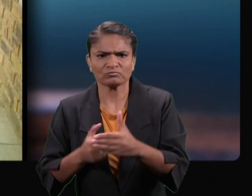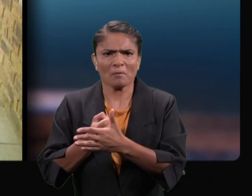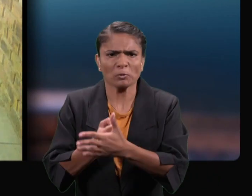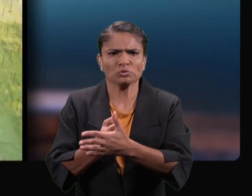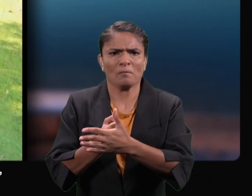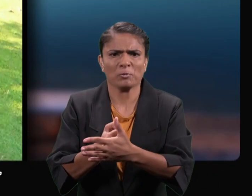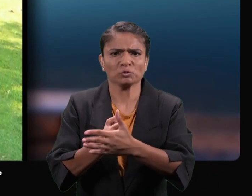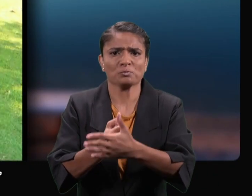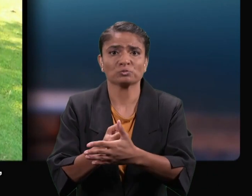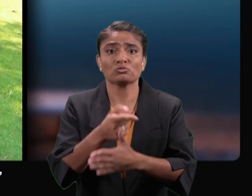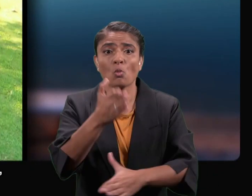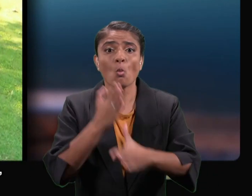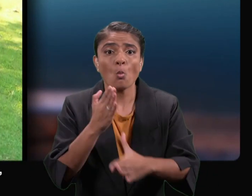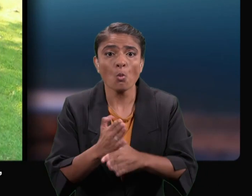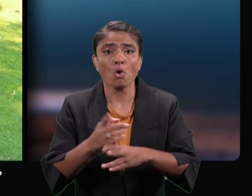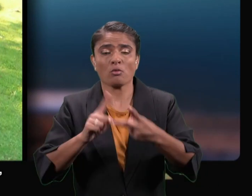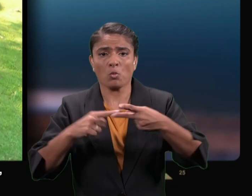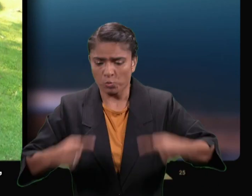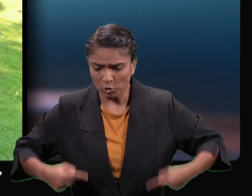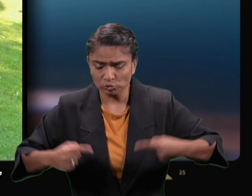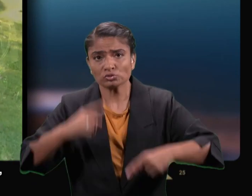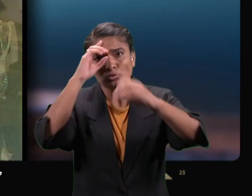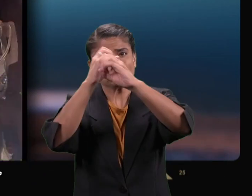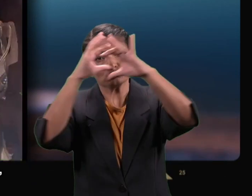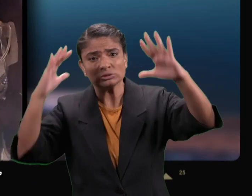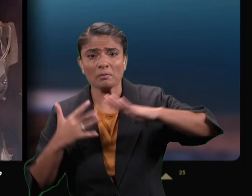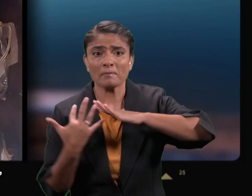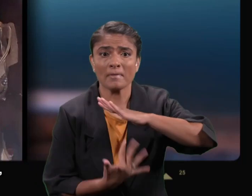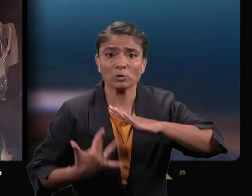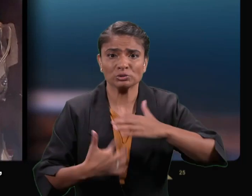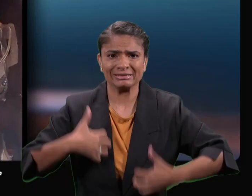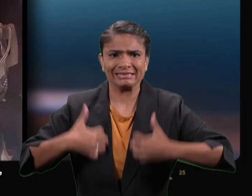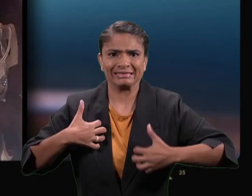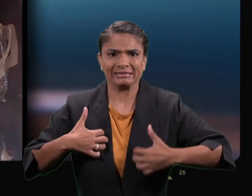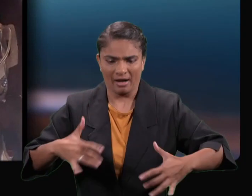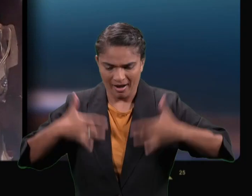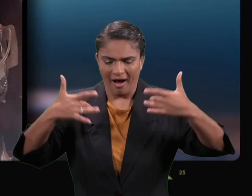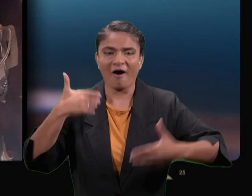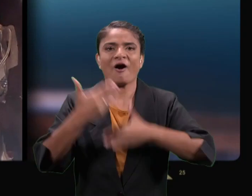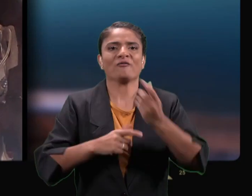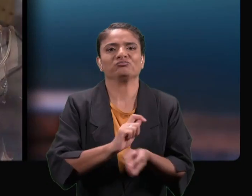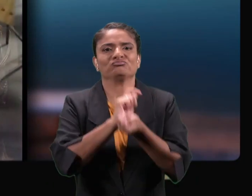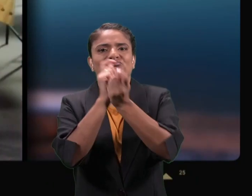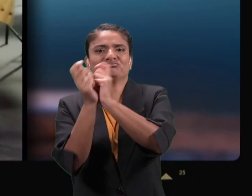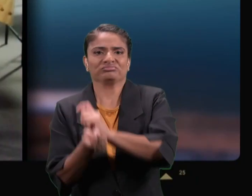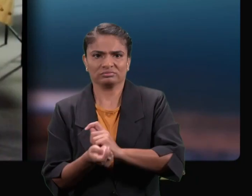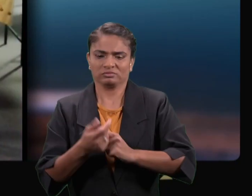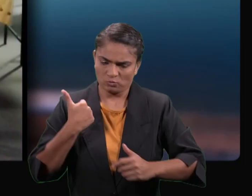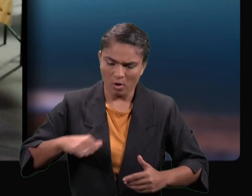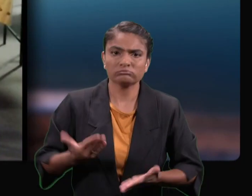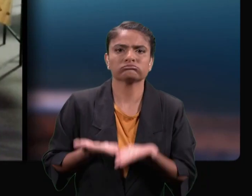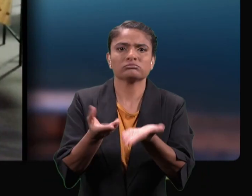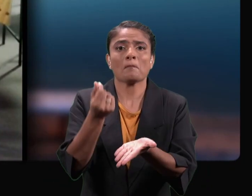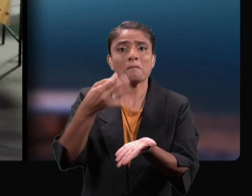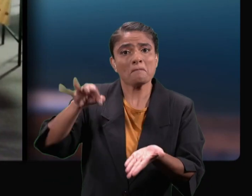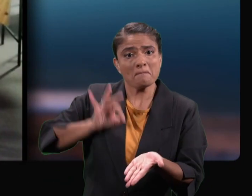Sharon has pushed not only her wheelchair, but her dreams, aspirations, and passion to ensure that she creates a place for herself where